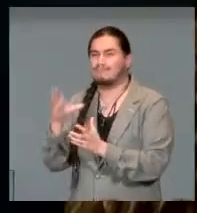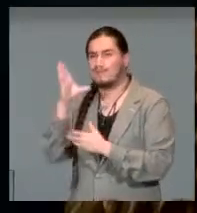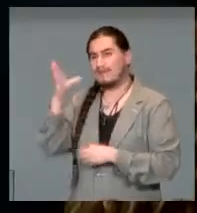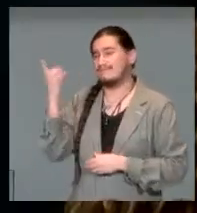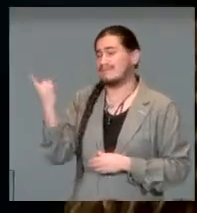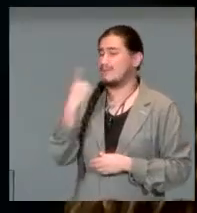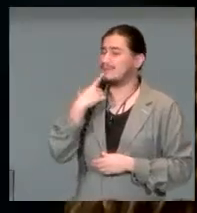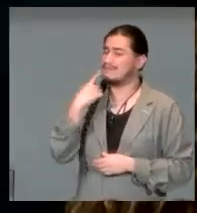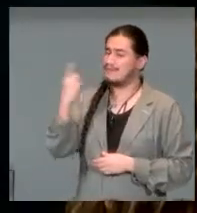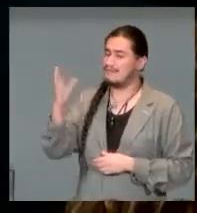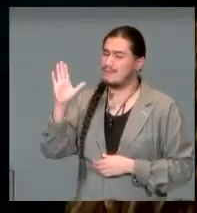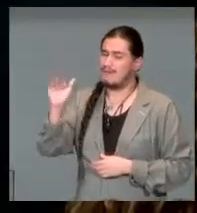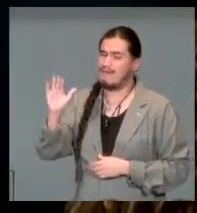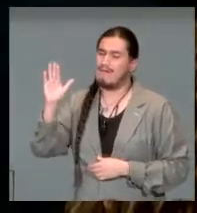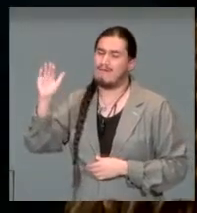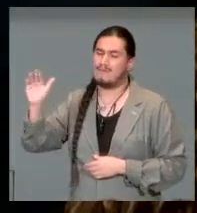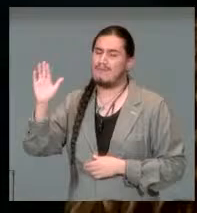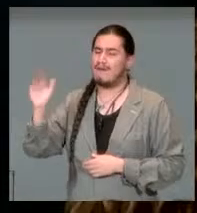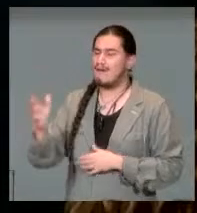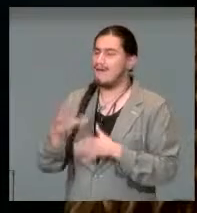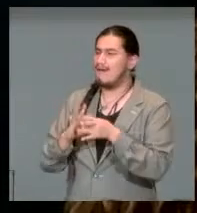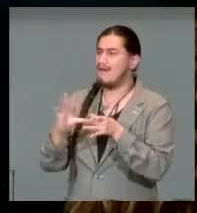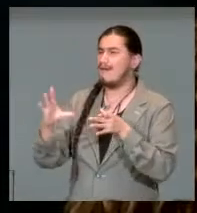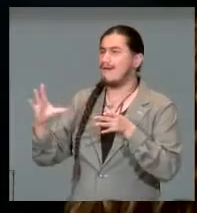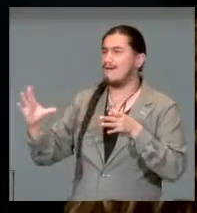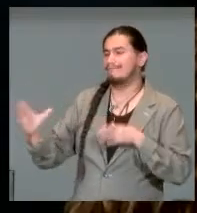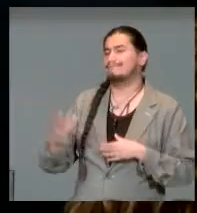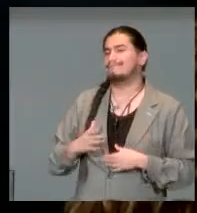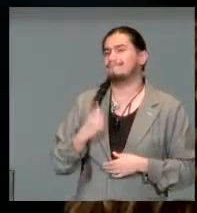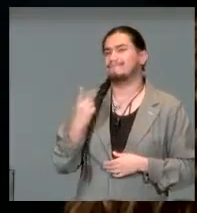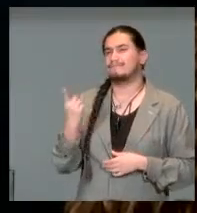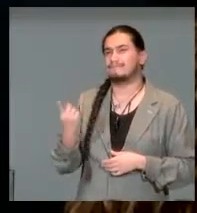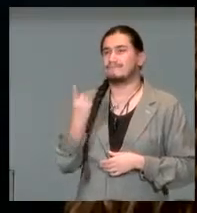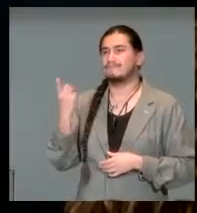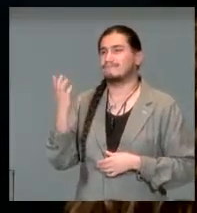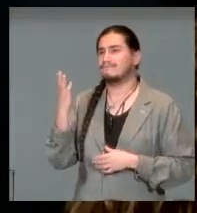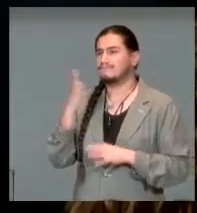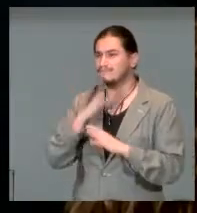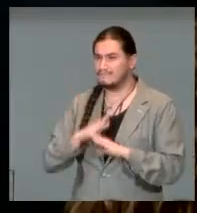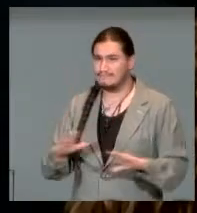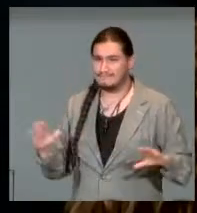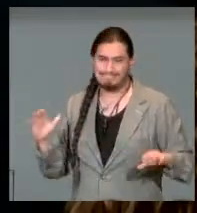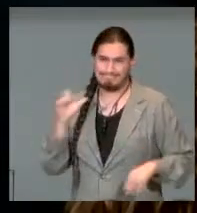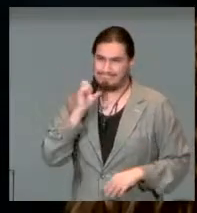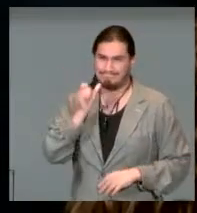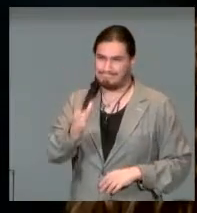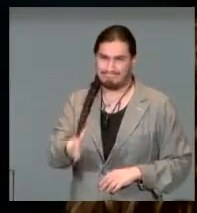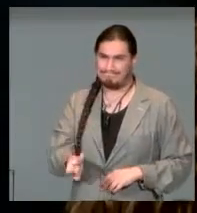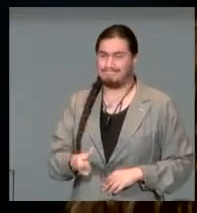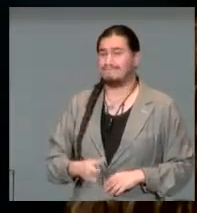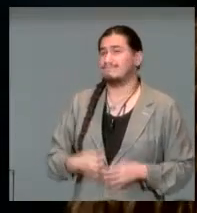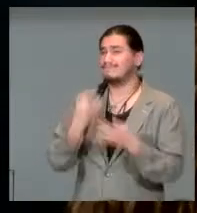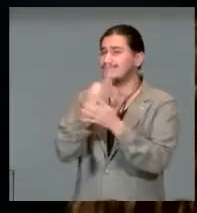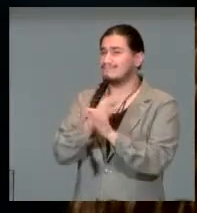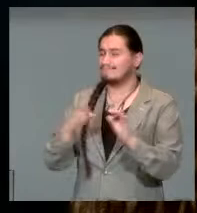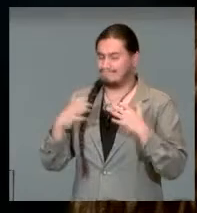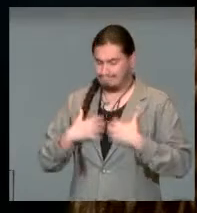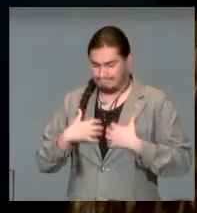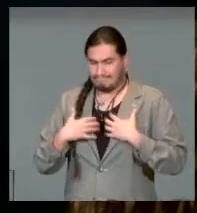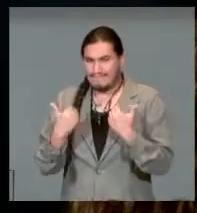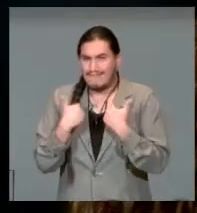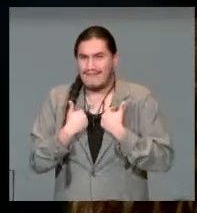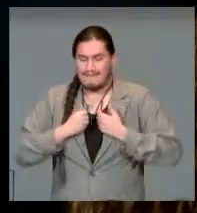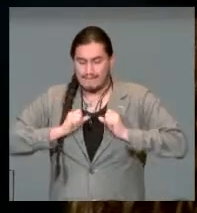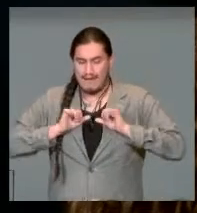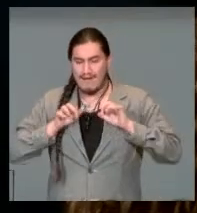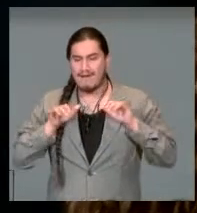Somebody say goodbye, goodbye, goodbye. We won't be silenced. Freedom in our lungs like